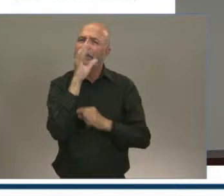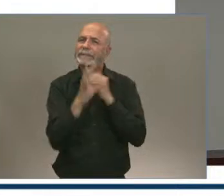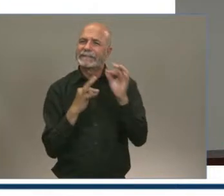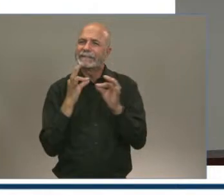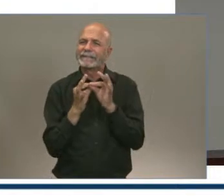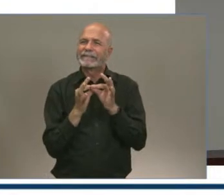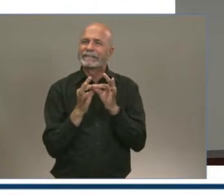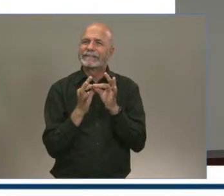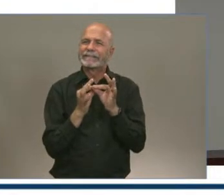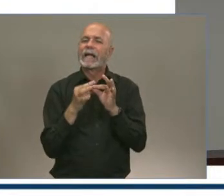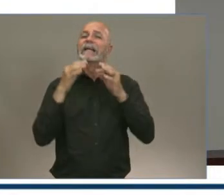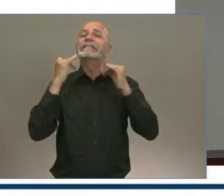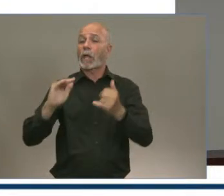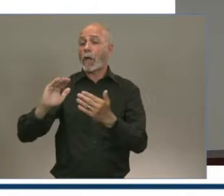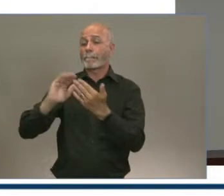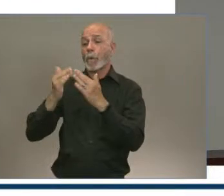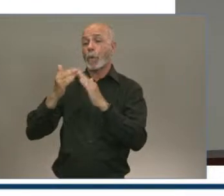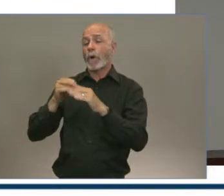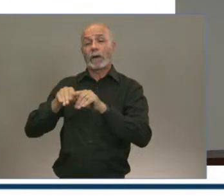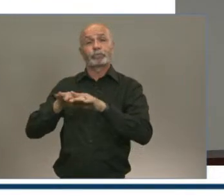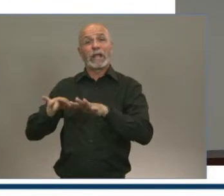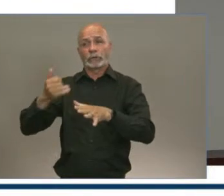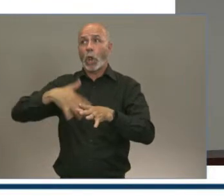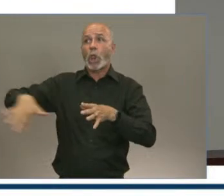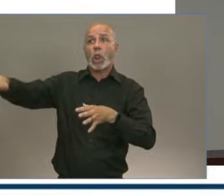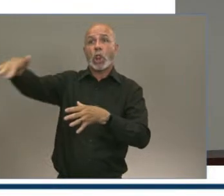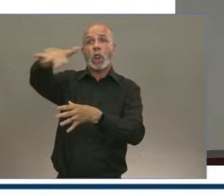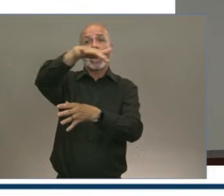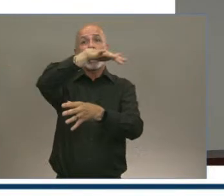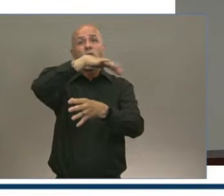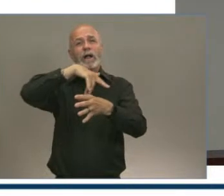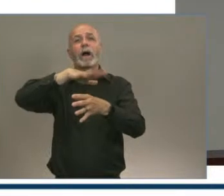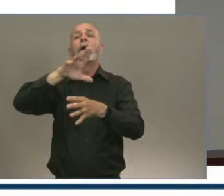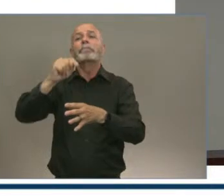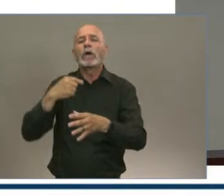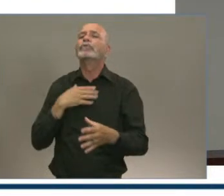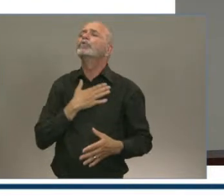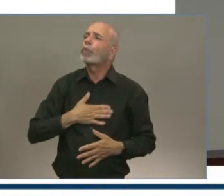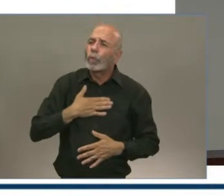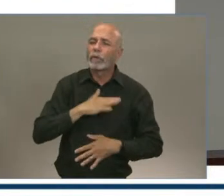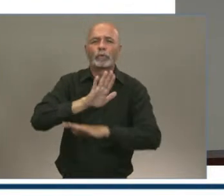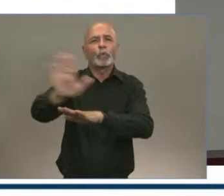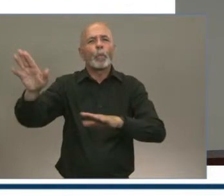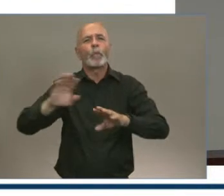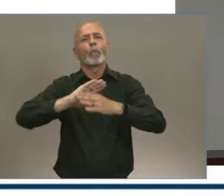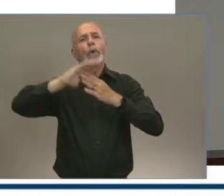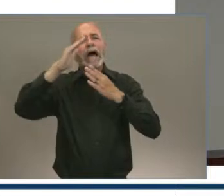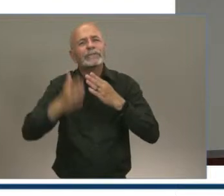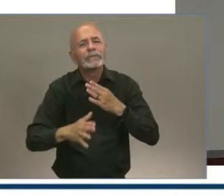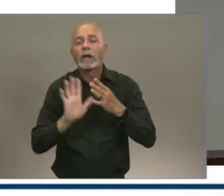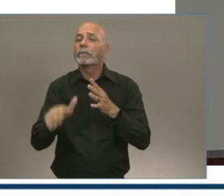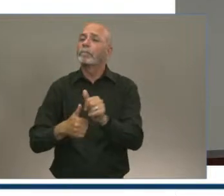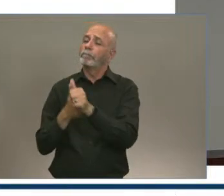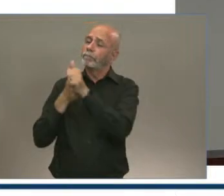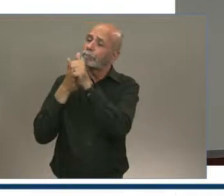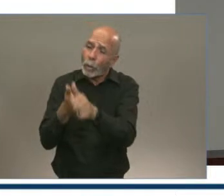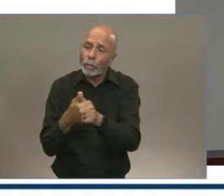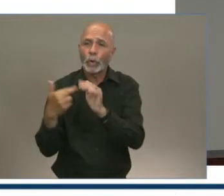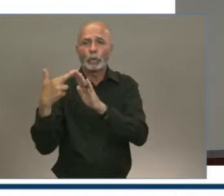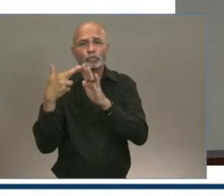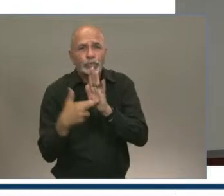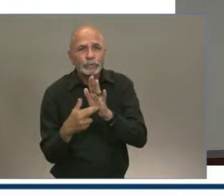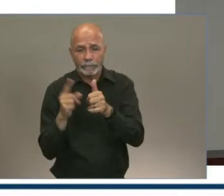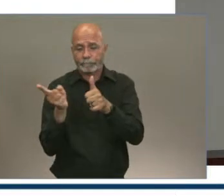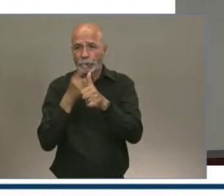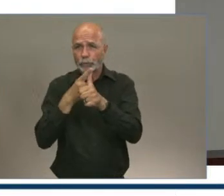spread. So to everyone, enjoy your weekend while sticking with the Phase 1 protocols. Get vaccinated and take time to